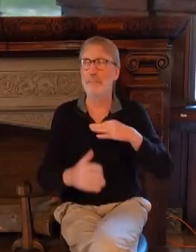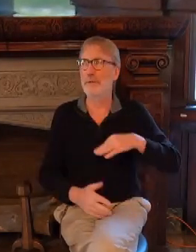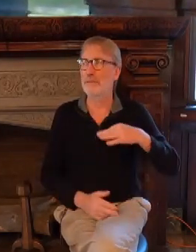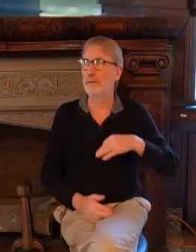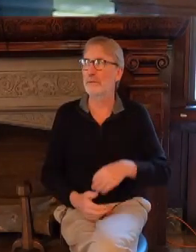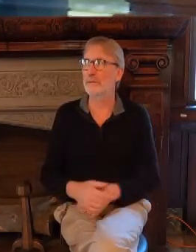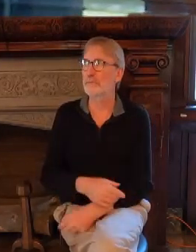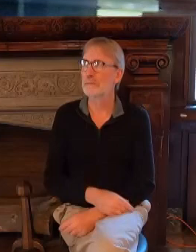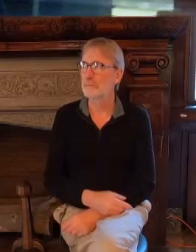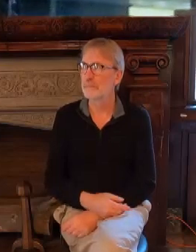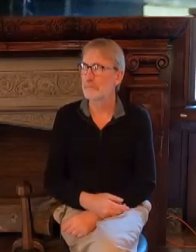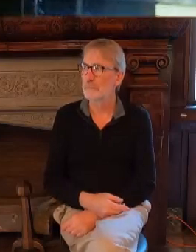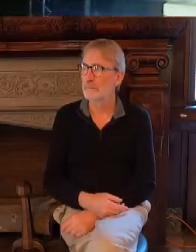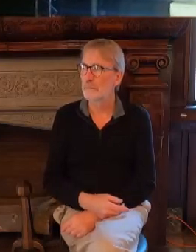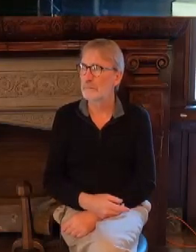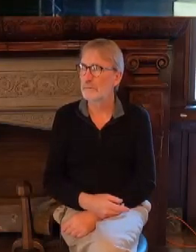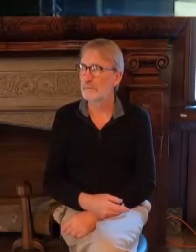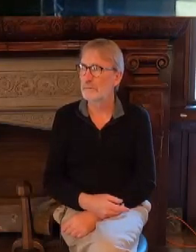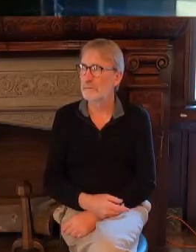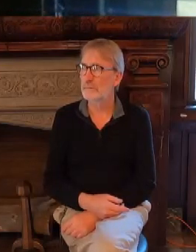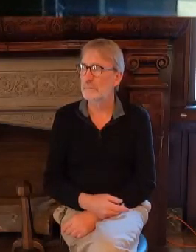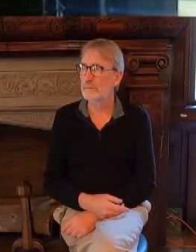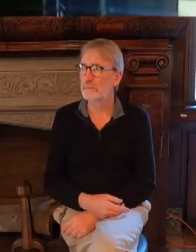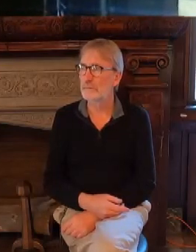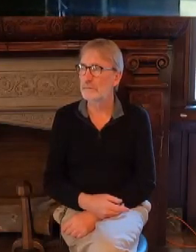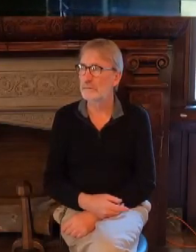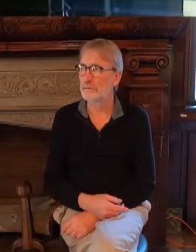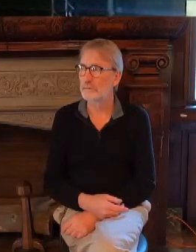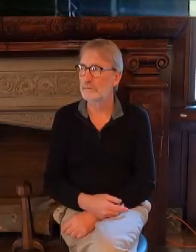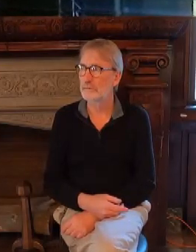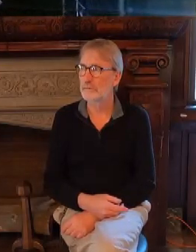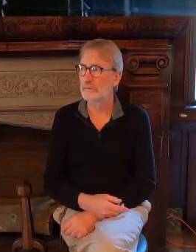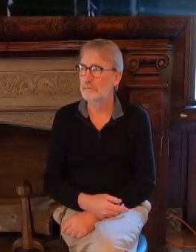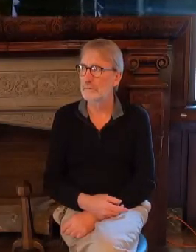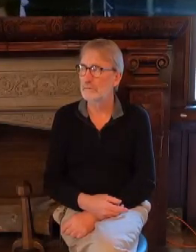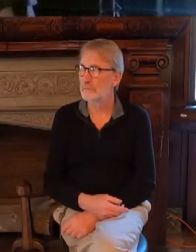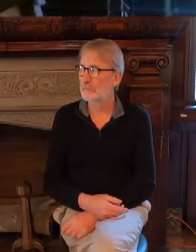Hi, Doug. No, I guess we can all have to see some of the Thank you. Thank you.